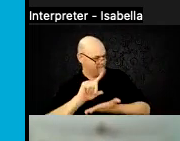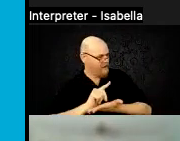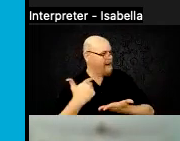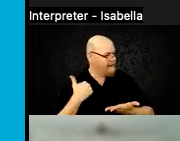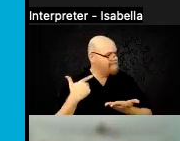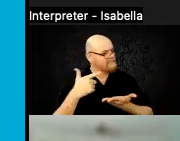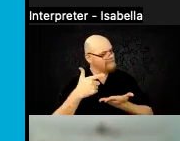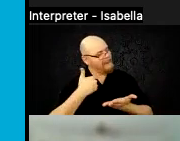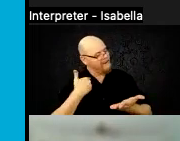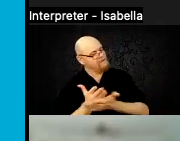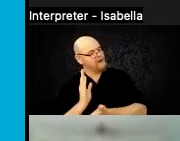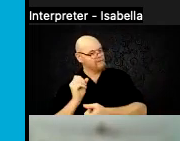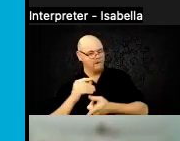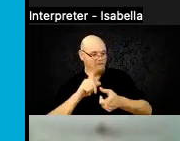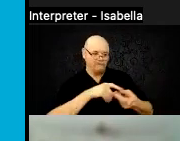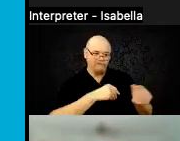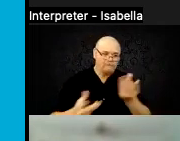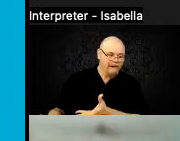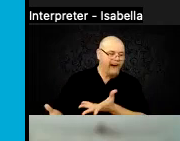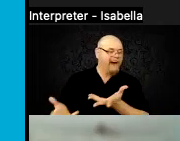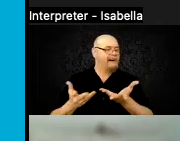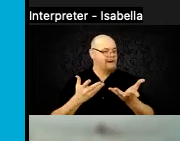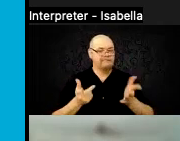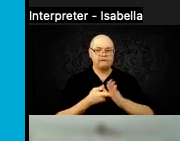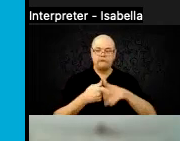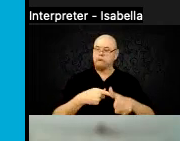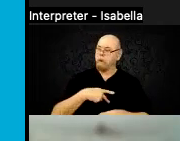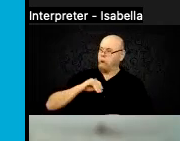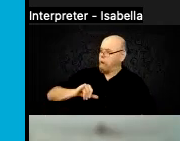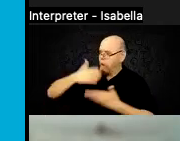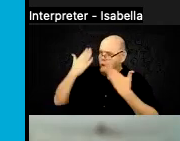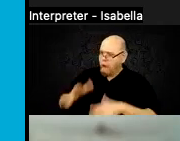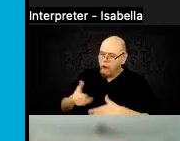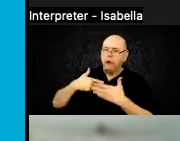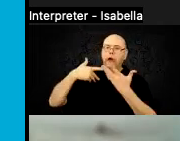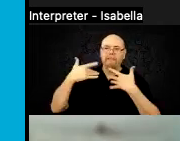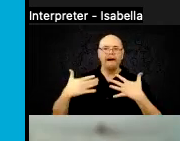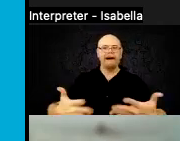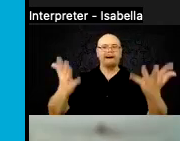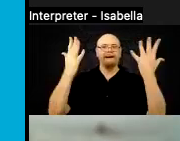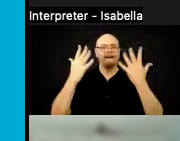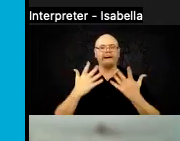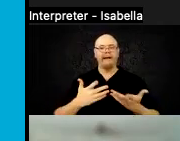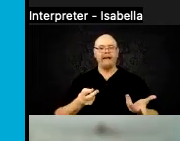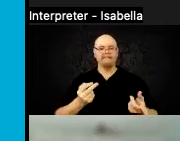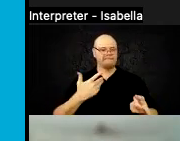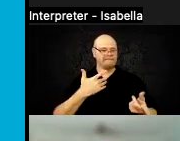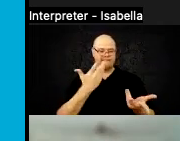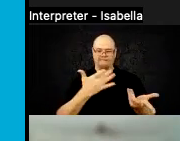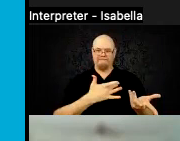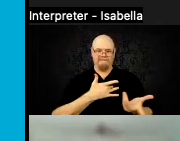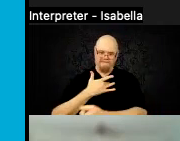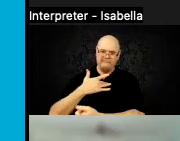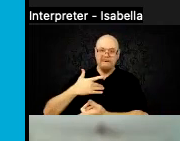forward. And often that's really powerful and empowering, and sometimes leads to really great results with a lawyer kind of being behind the